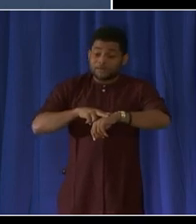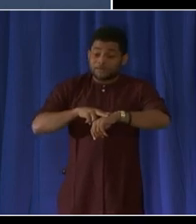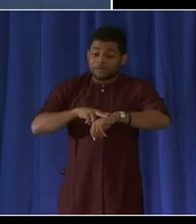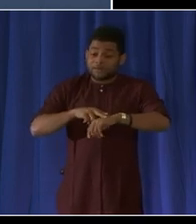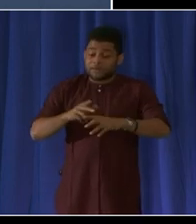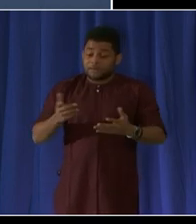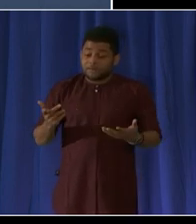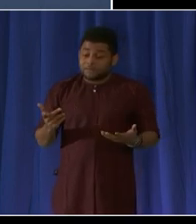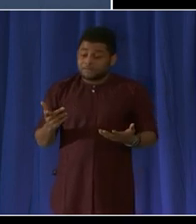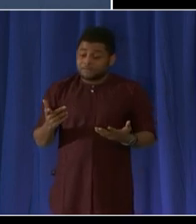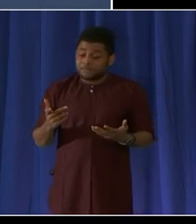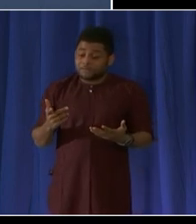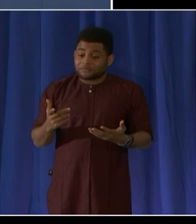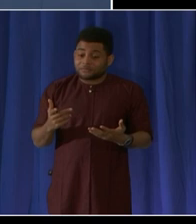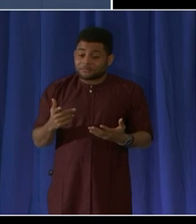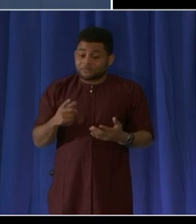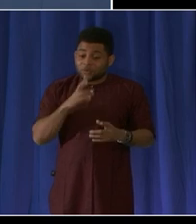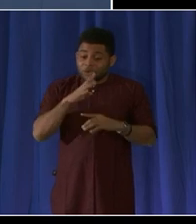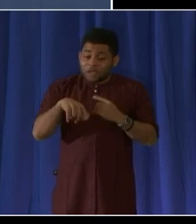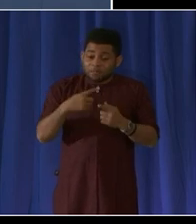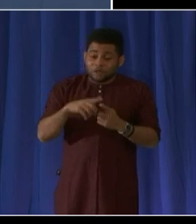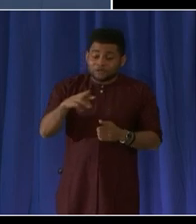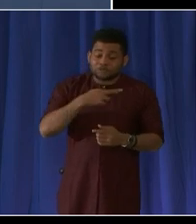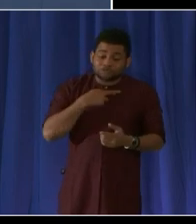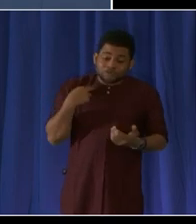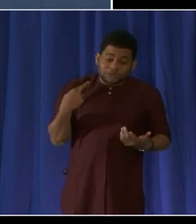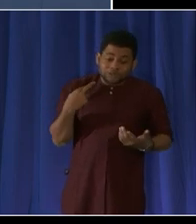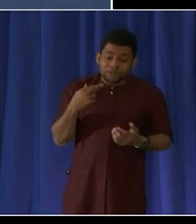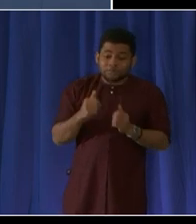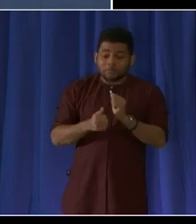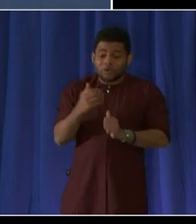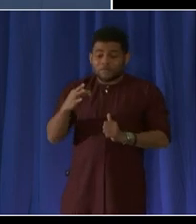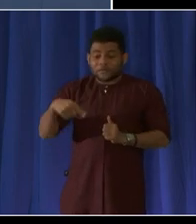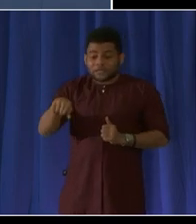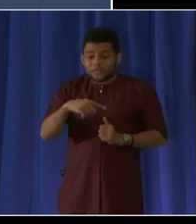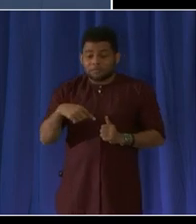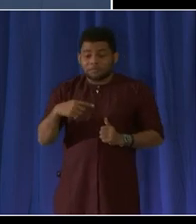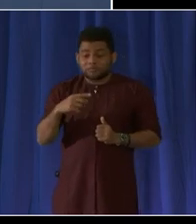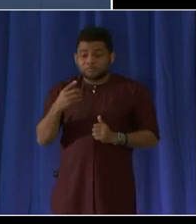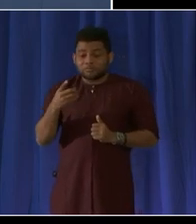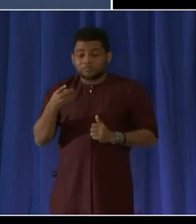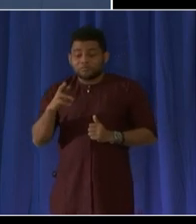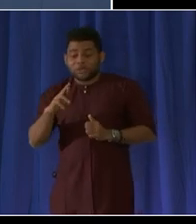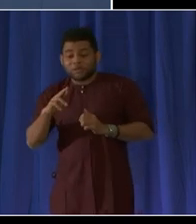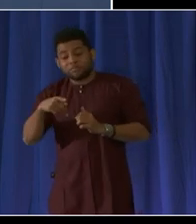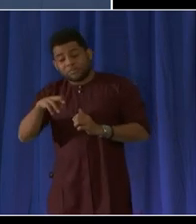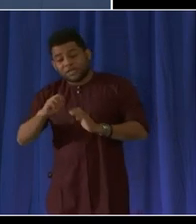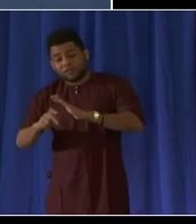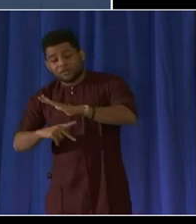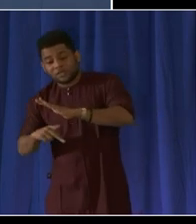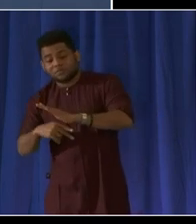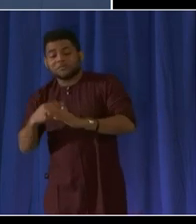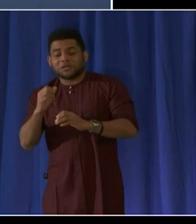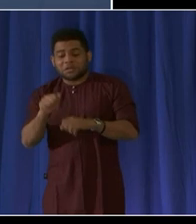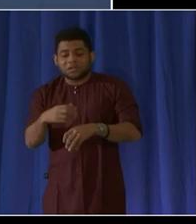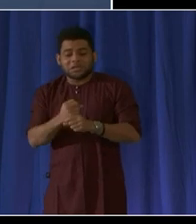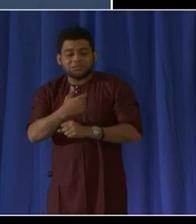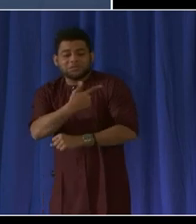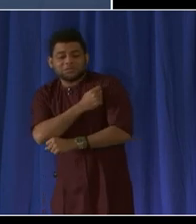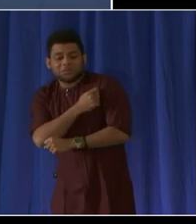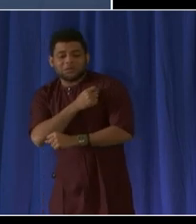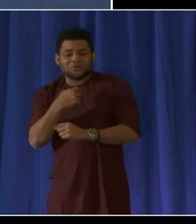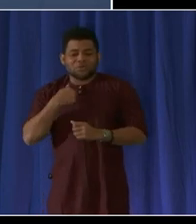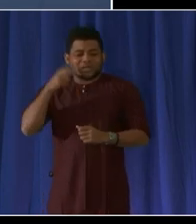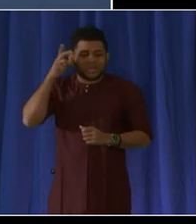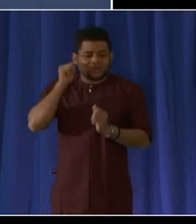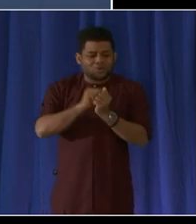them depending on their risk profile. Most of these school-age kids at this point, other than the pre-K kids, can get the vaccine. And so what